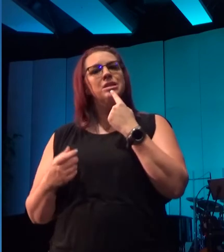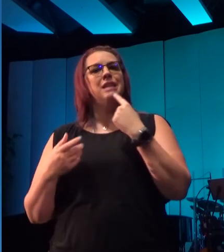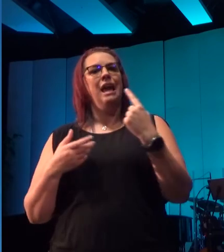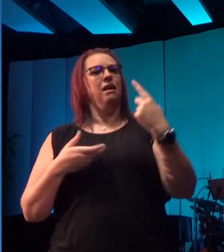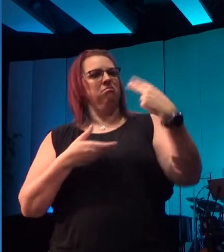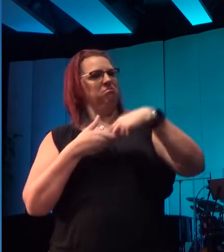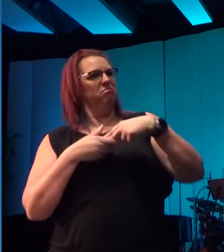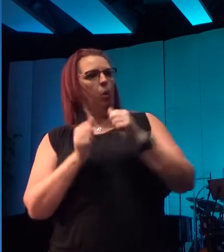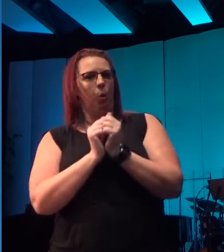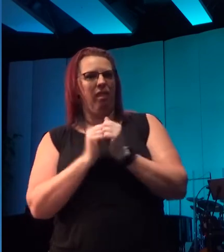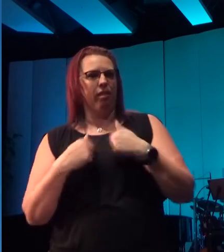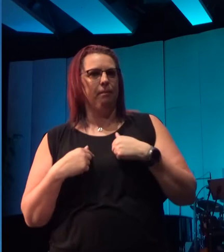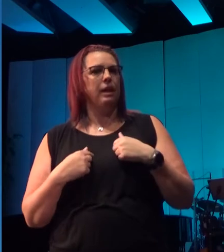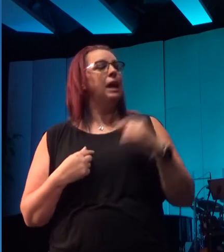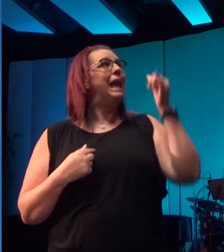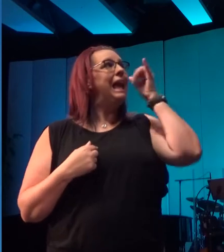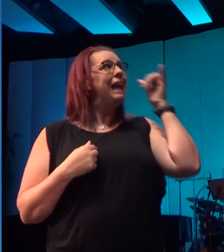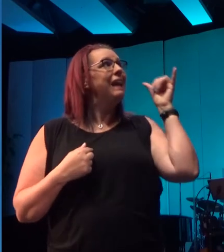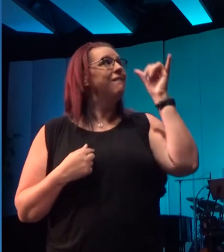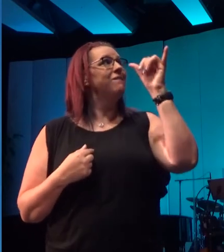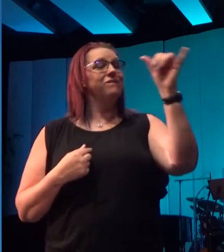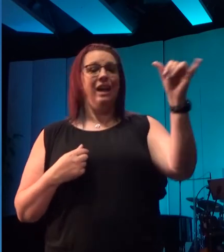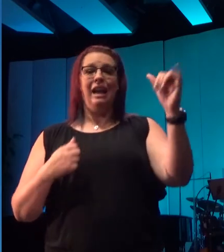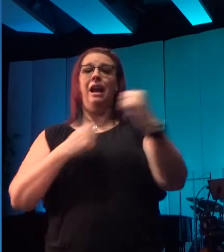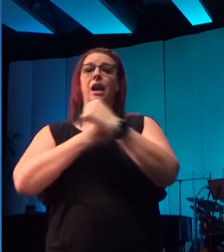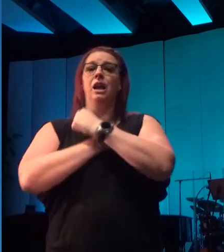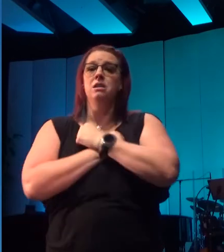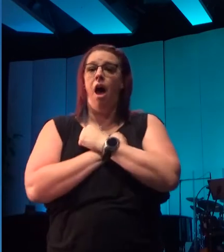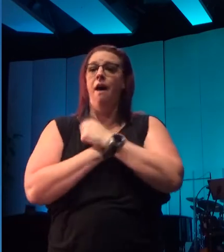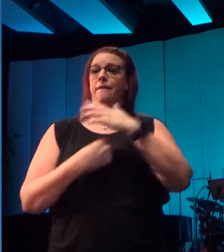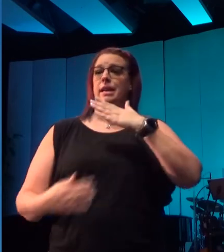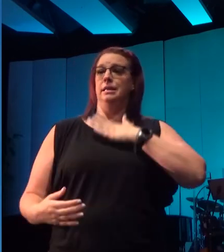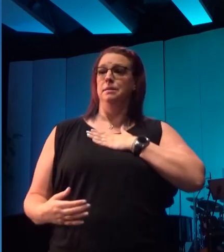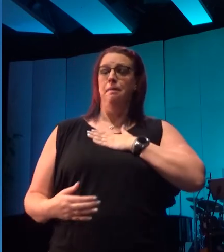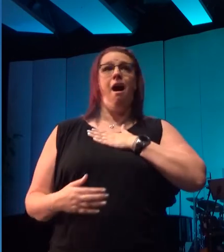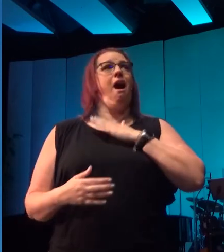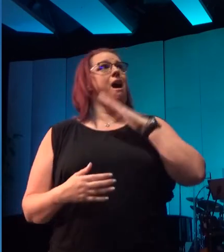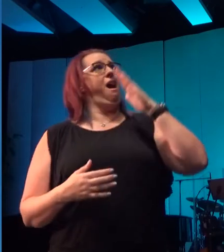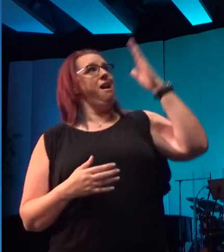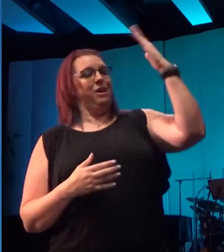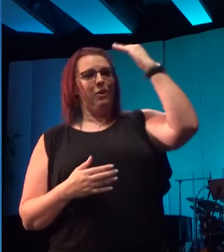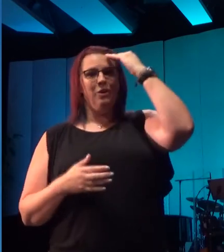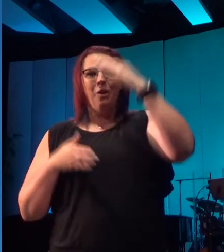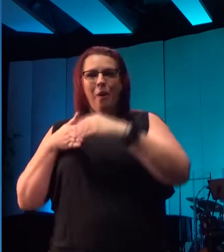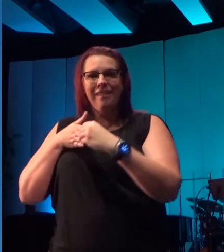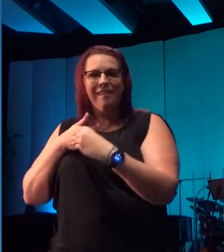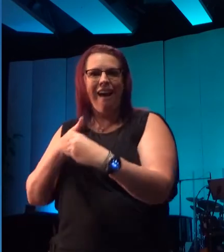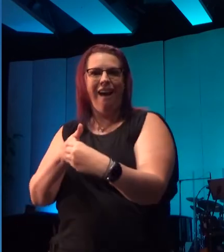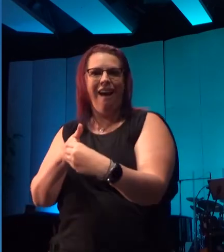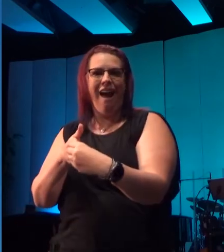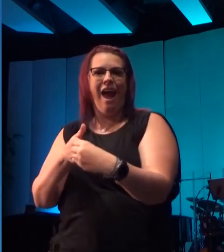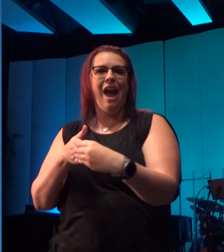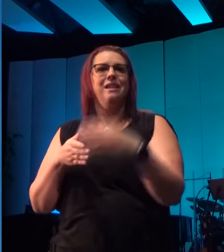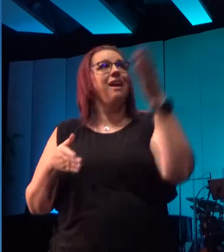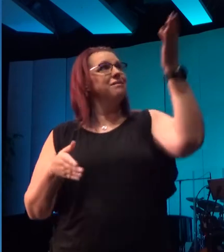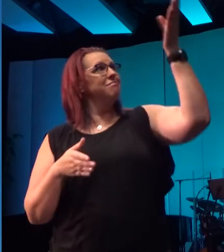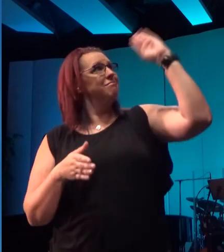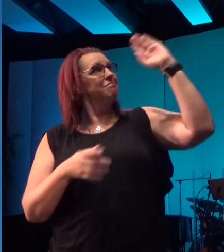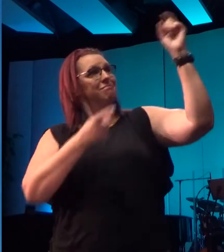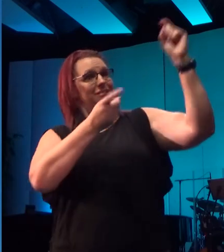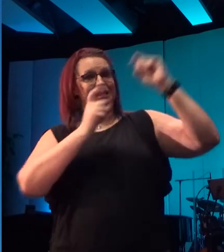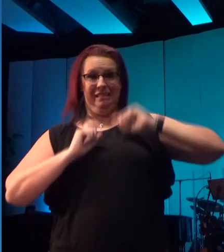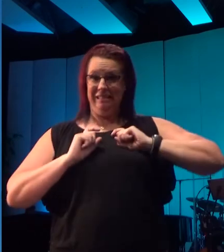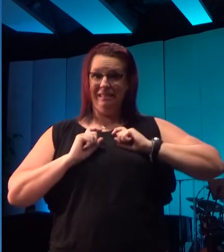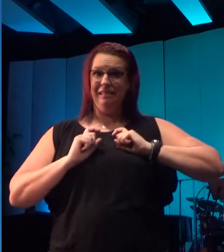yellow. Infinite love is my all-knowing guide. In divine supply,